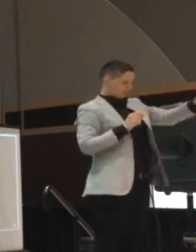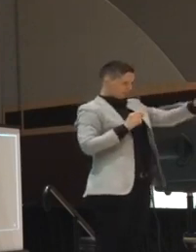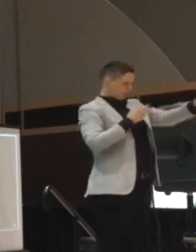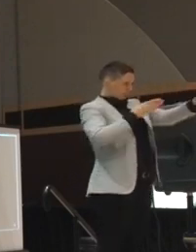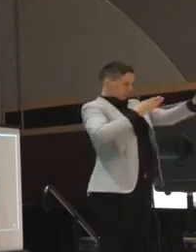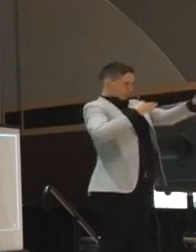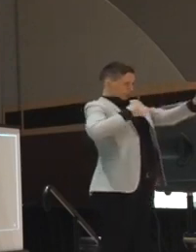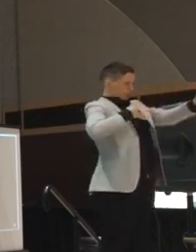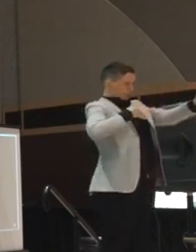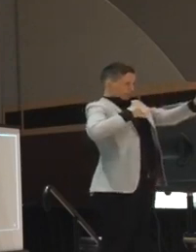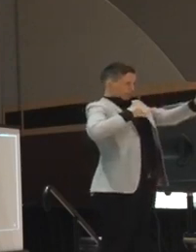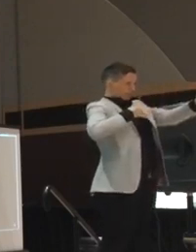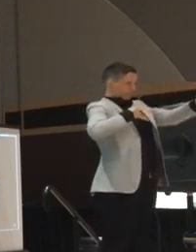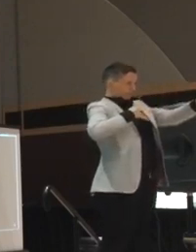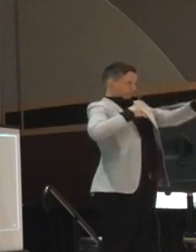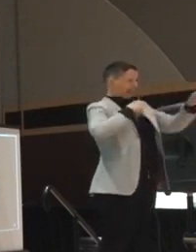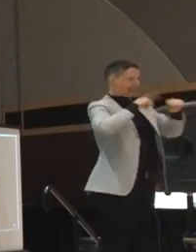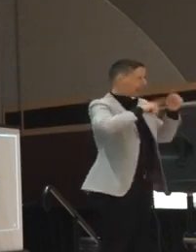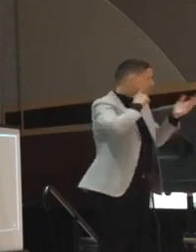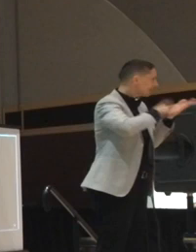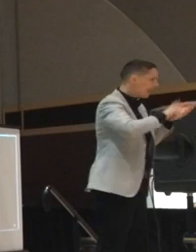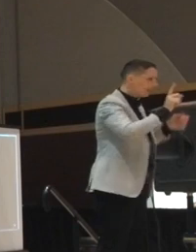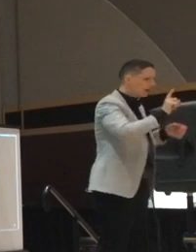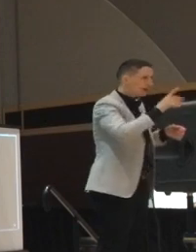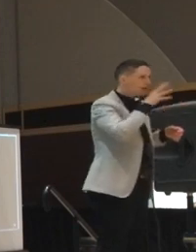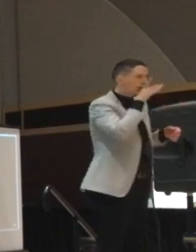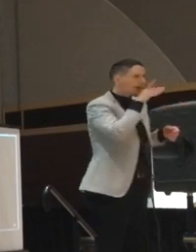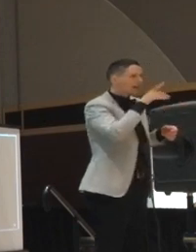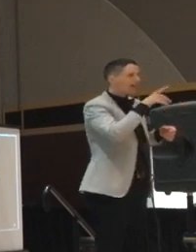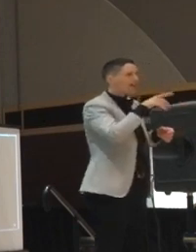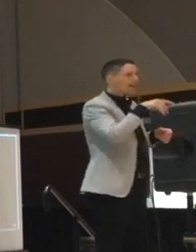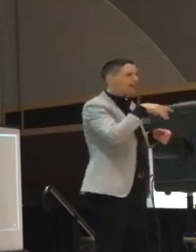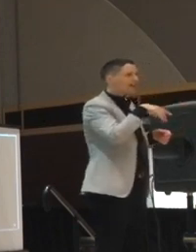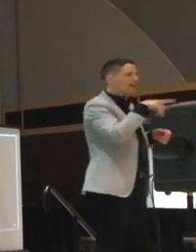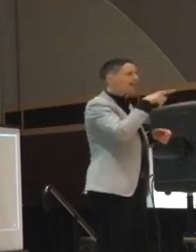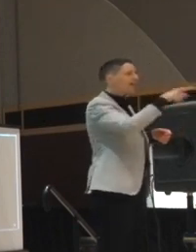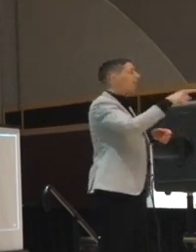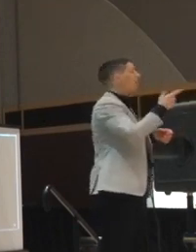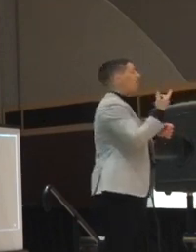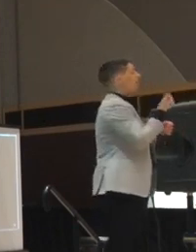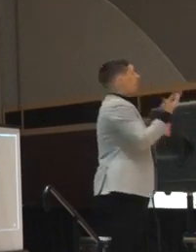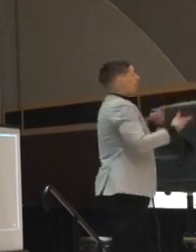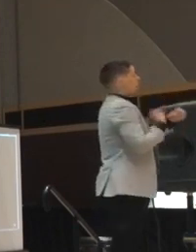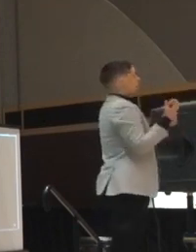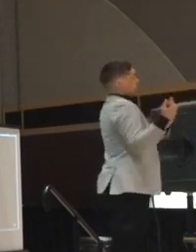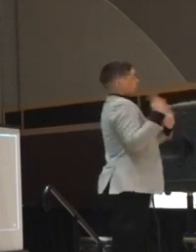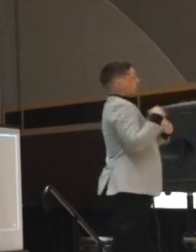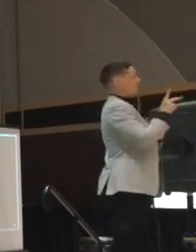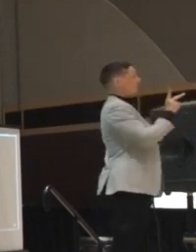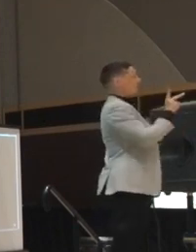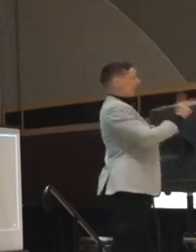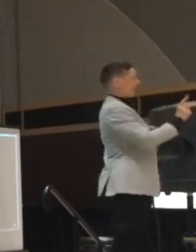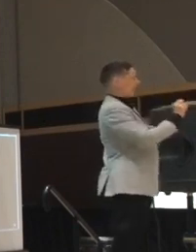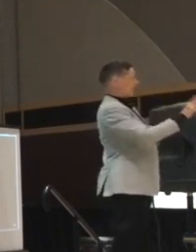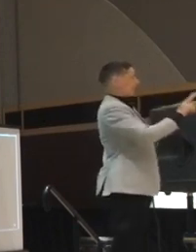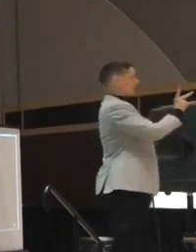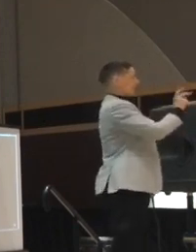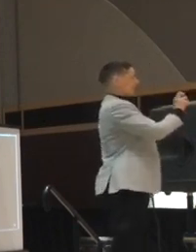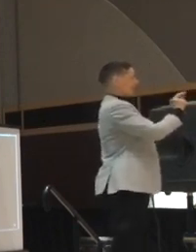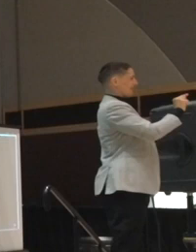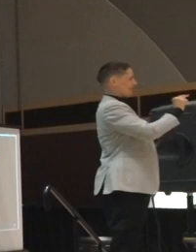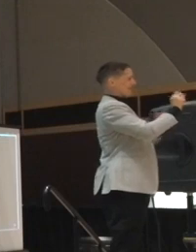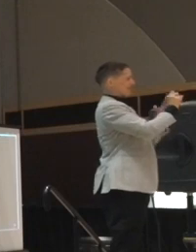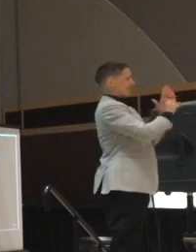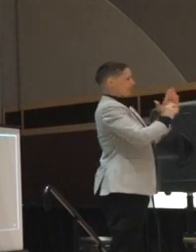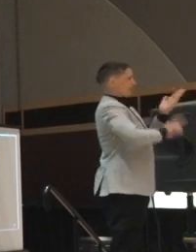ago. I can't tell where the sound's coming from. Okay. Sorry. You came to Kent State a couple years ago, and our students on the spectrum were